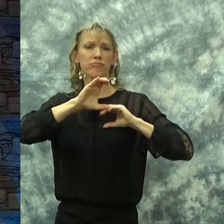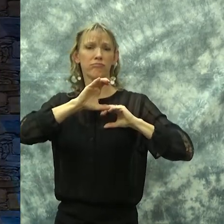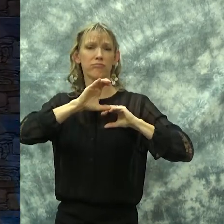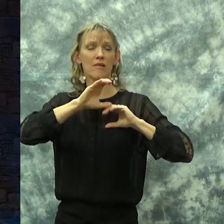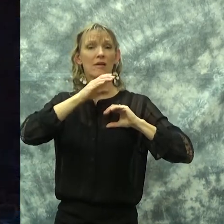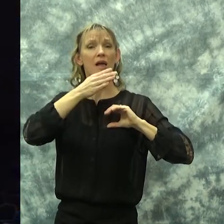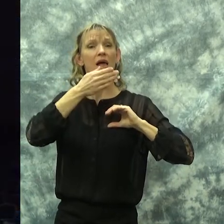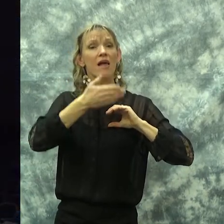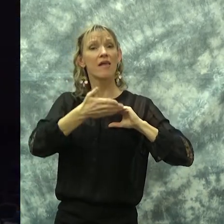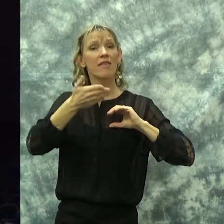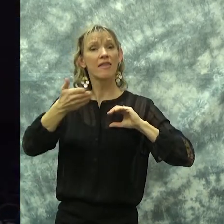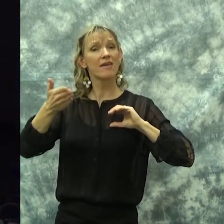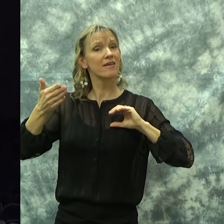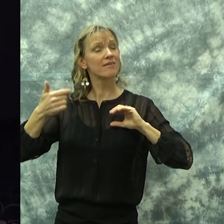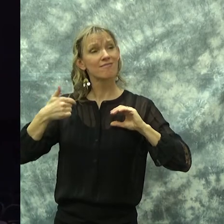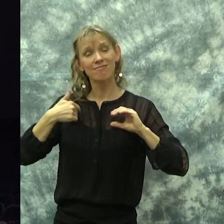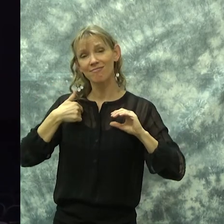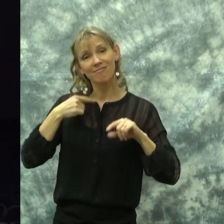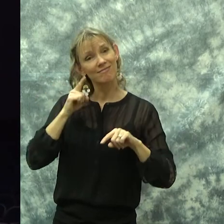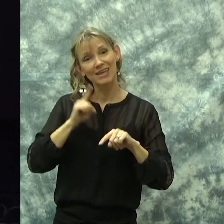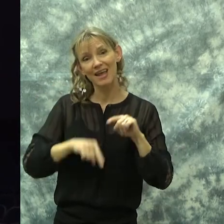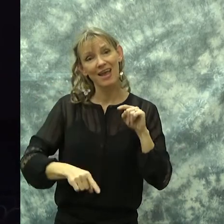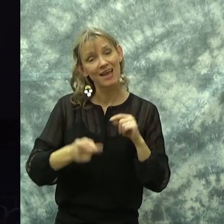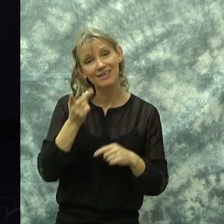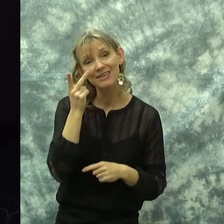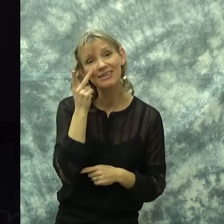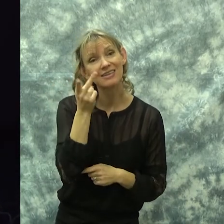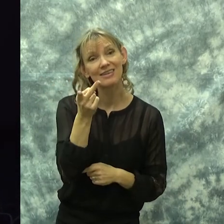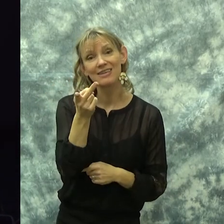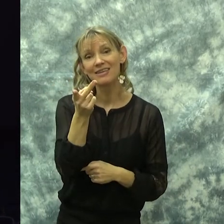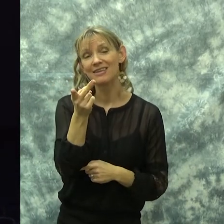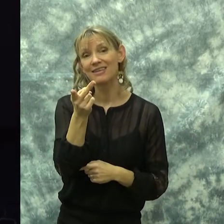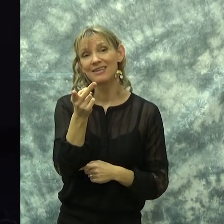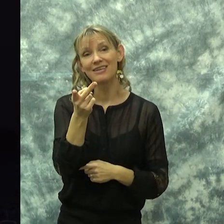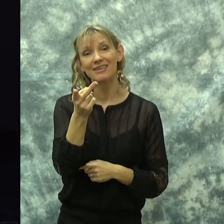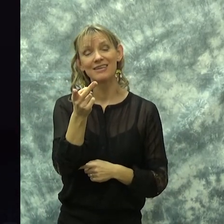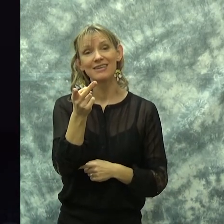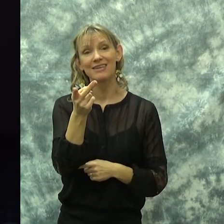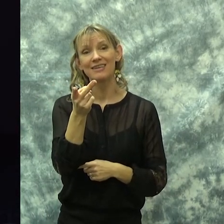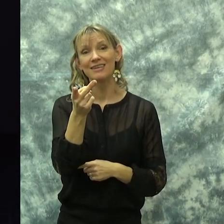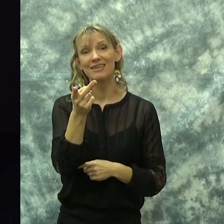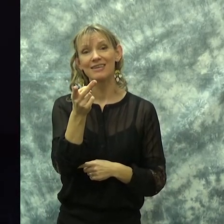in the things I cannot see,